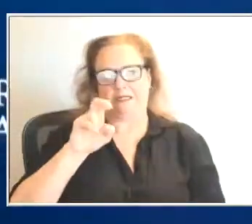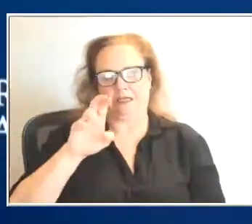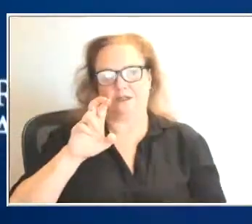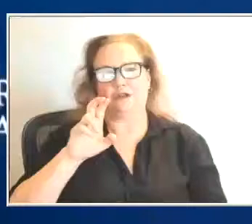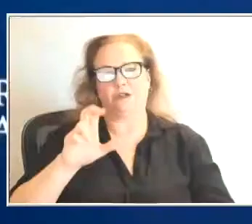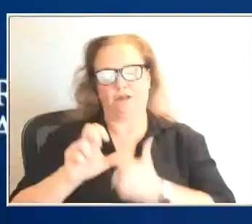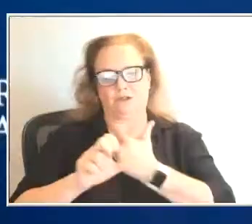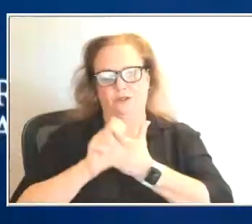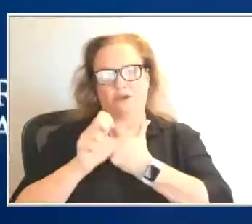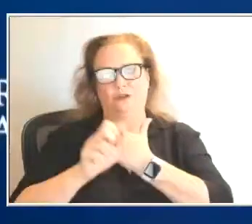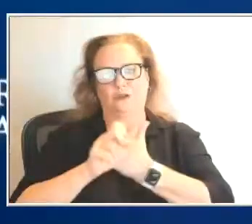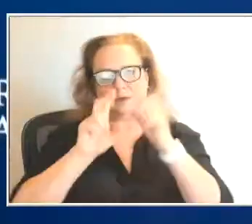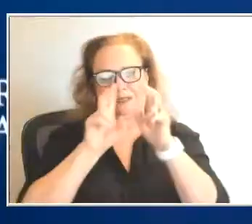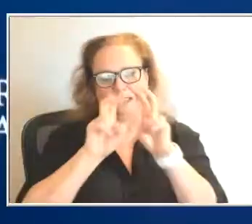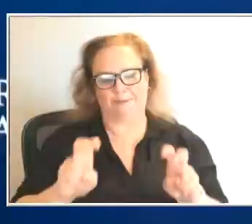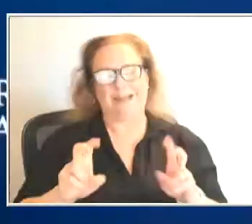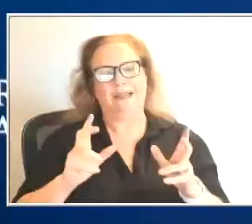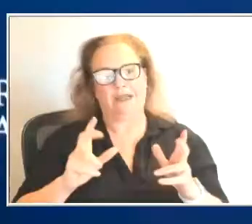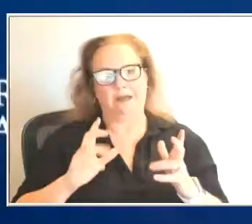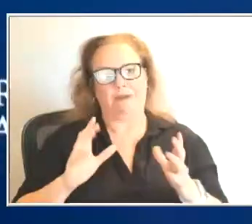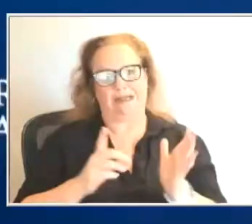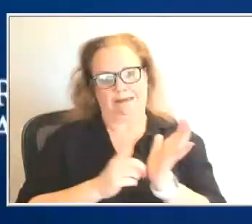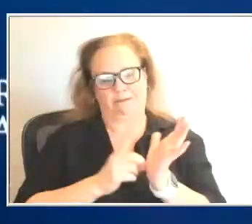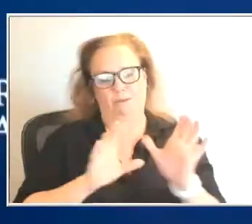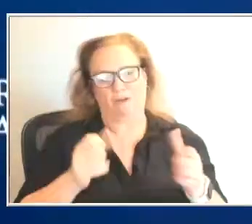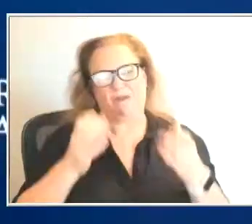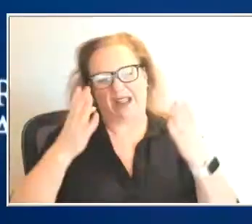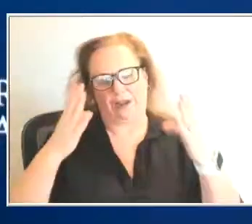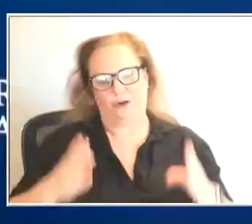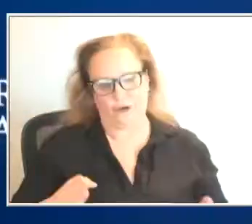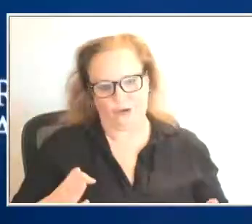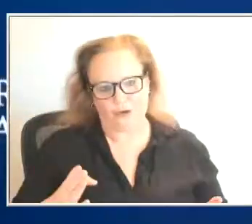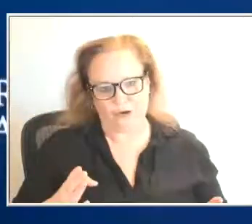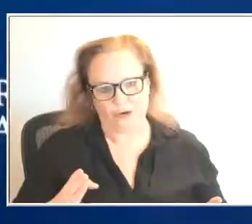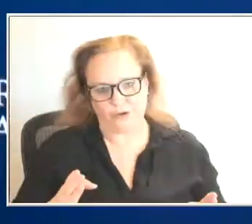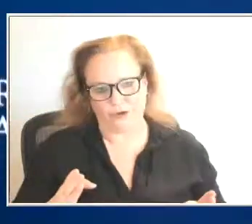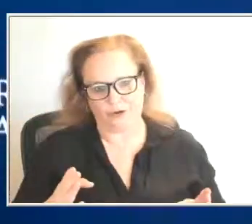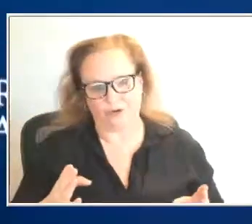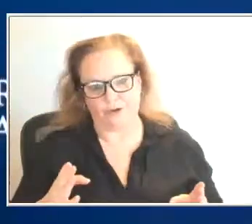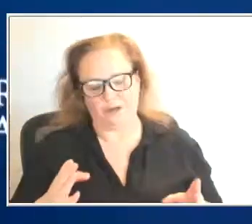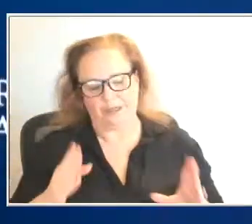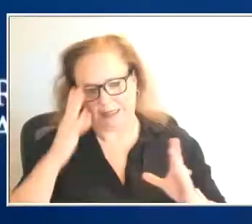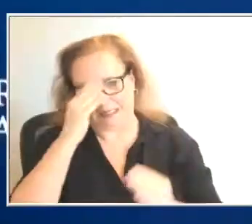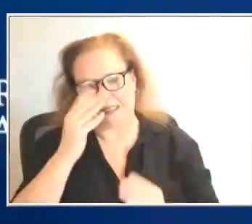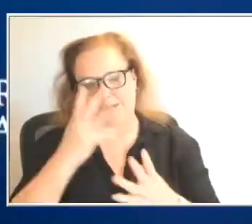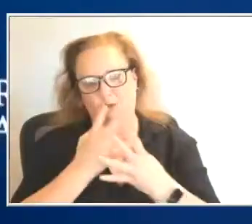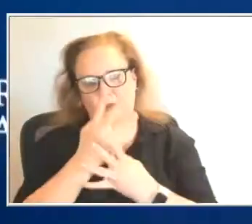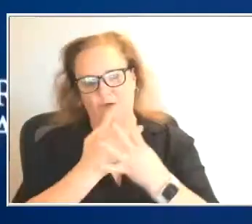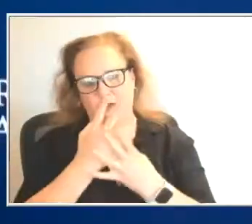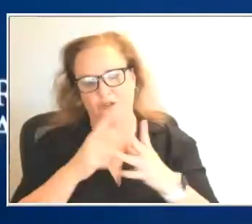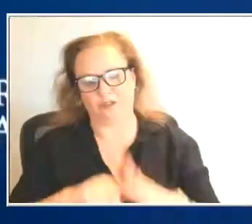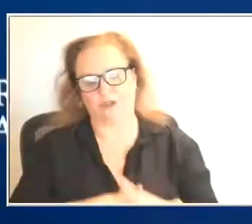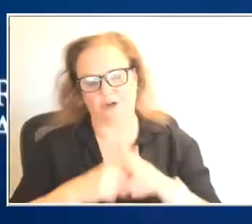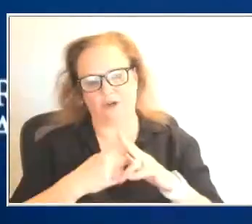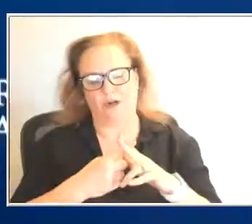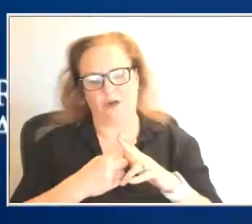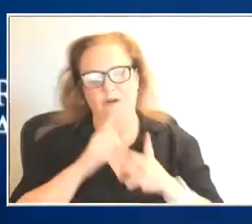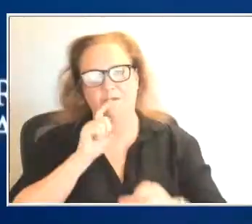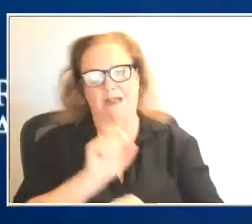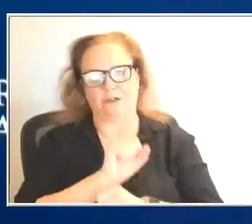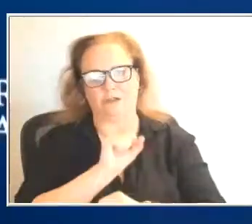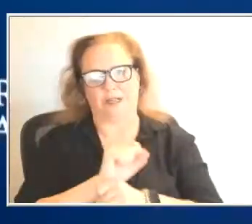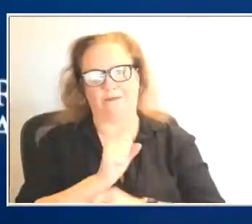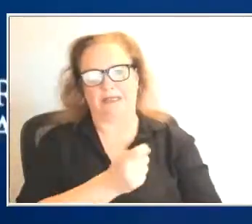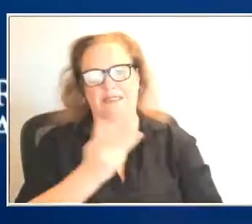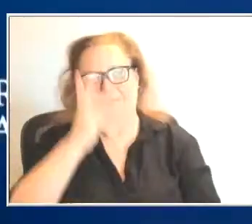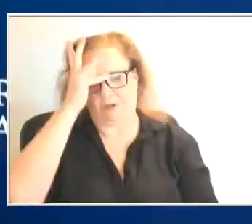have a risk assessment by a provider who can let them know when screening should begin. We actually have several male patients at